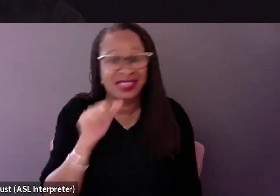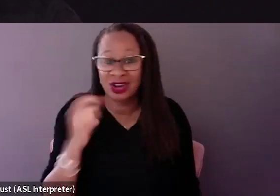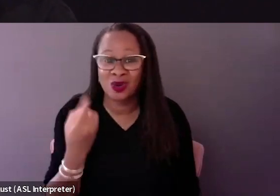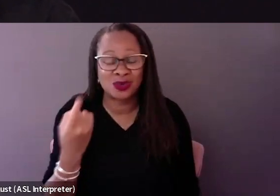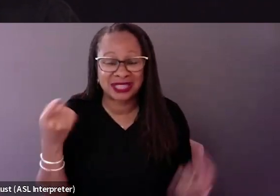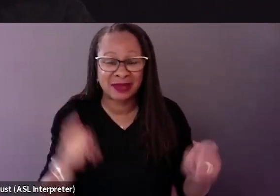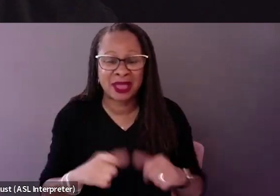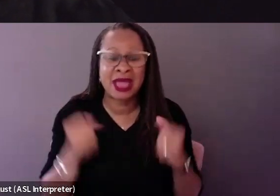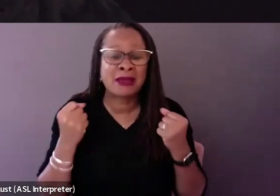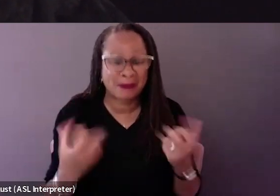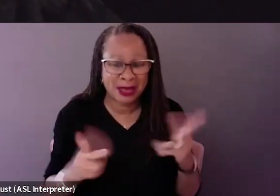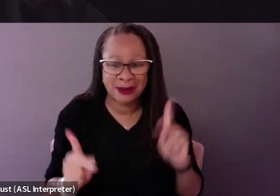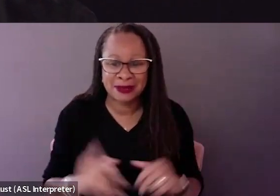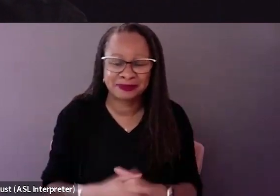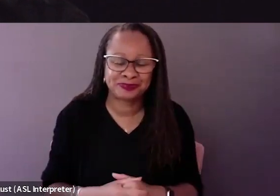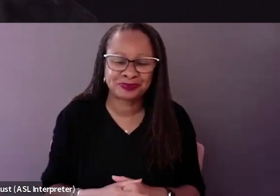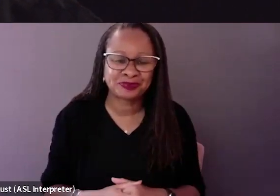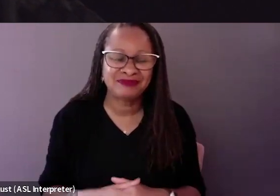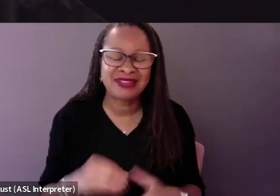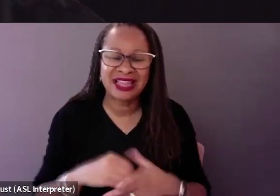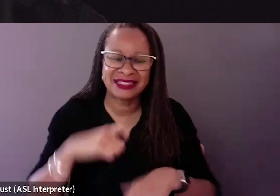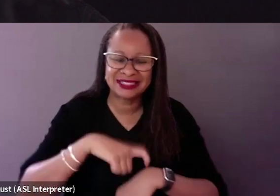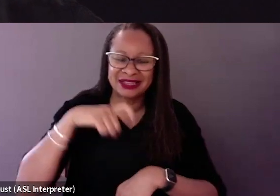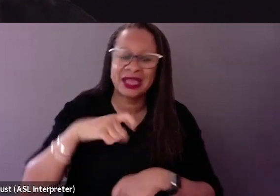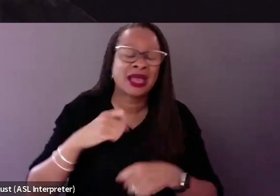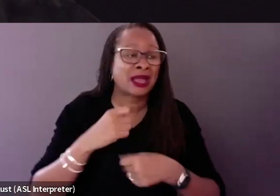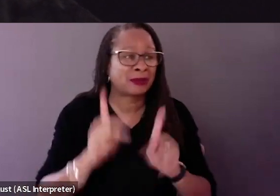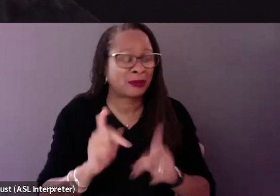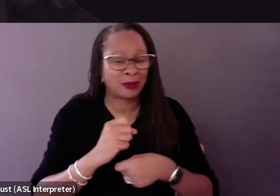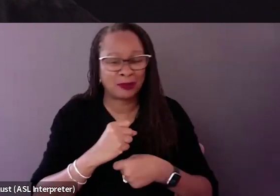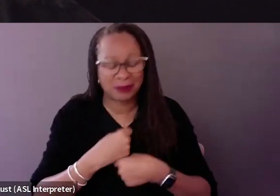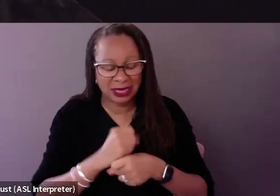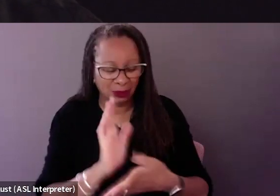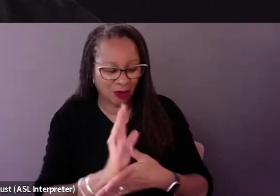lot of people, in this era of people making movies about